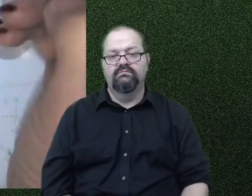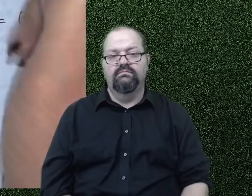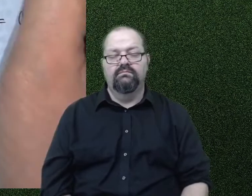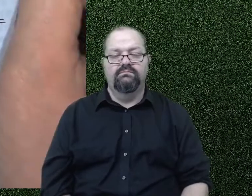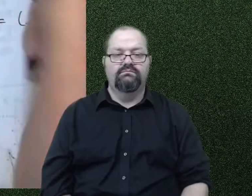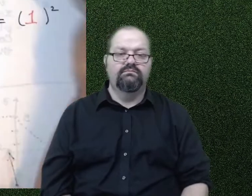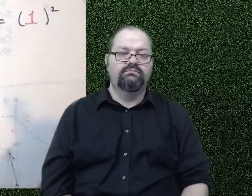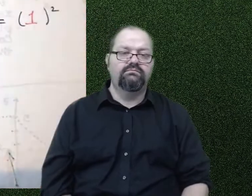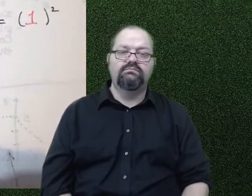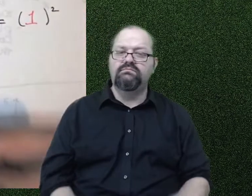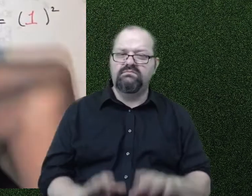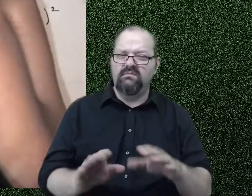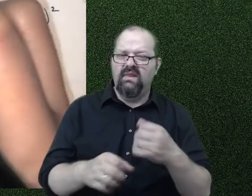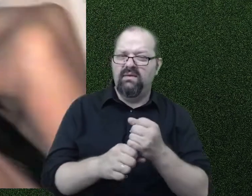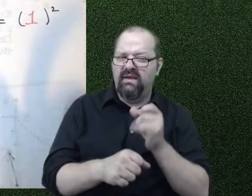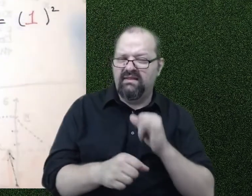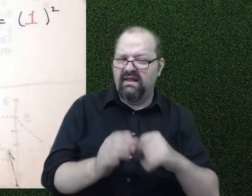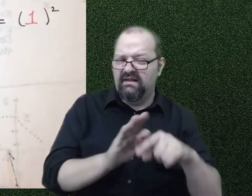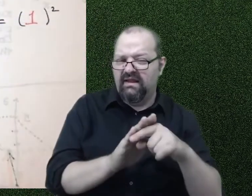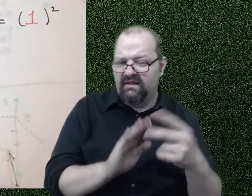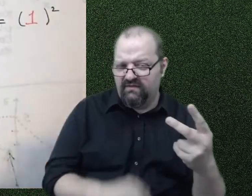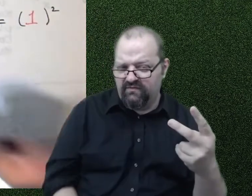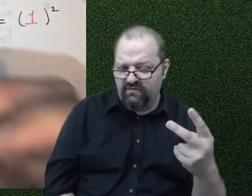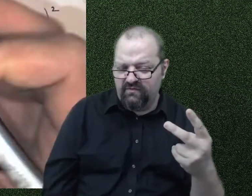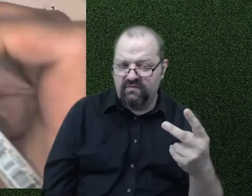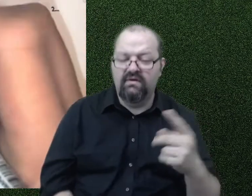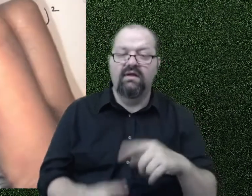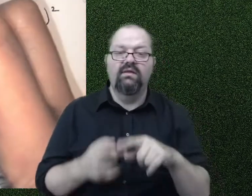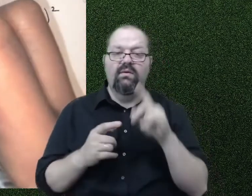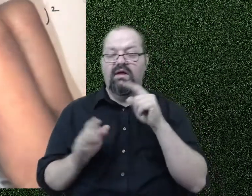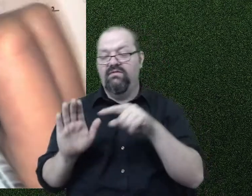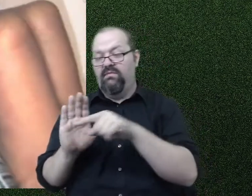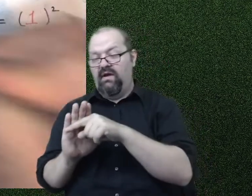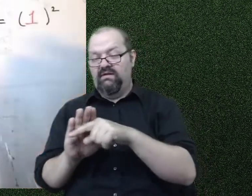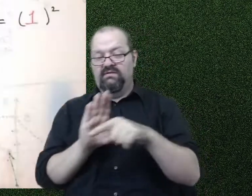Let's make that a -2. Then we'd have minus a -2.